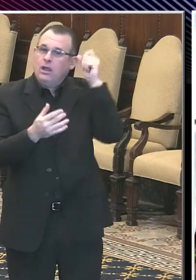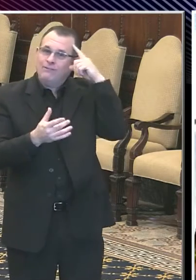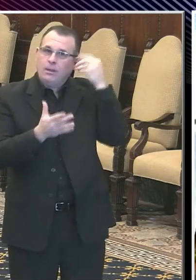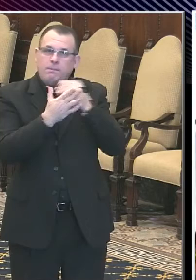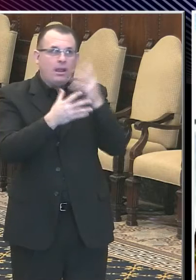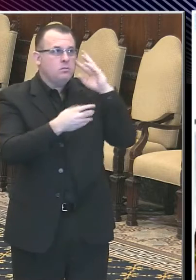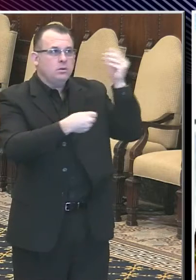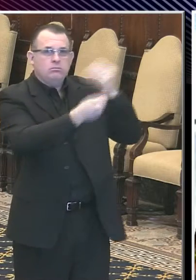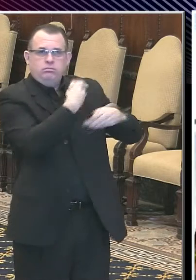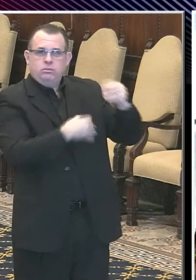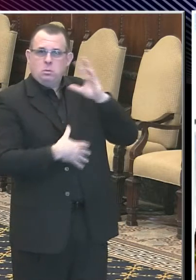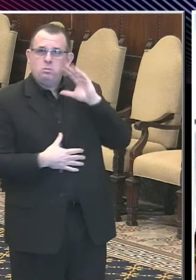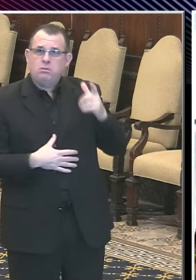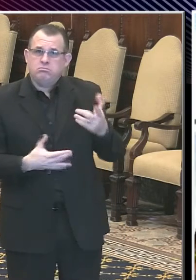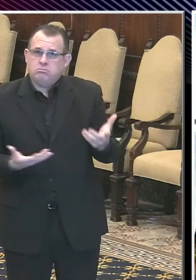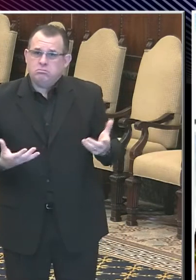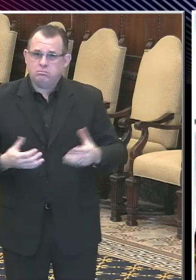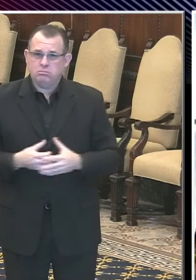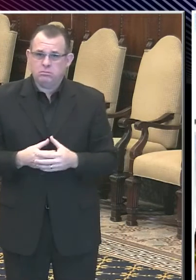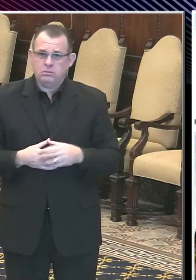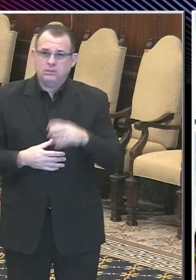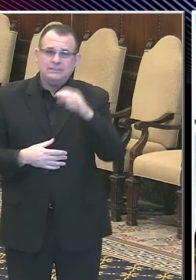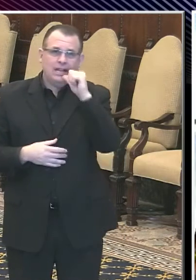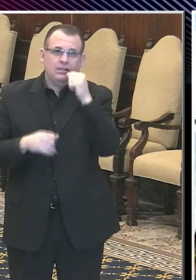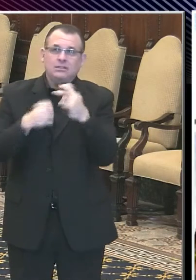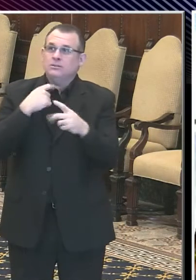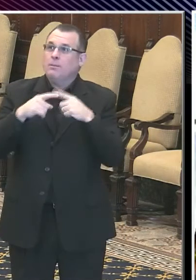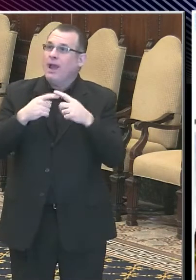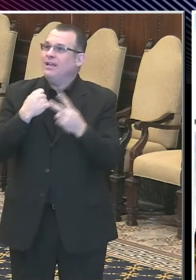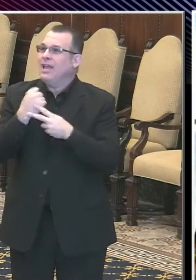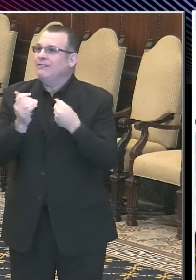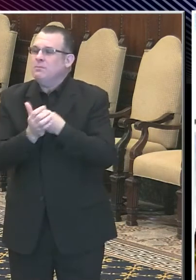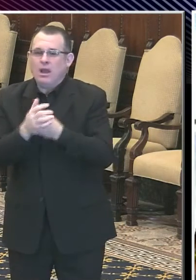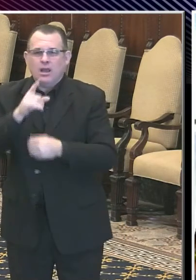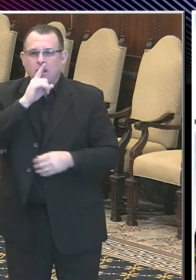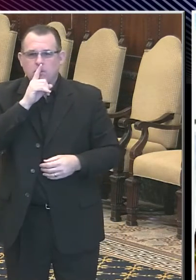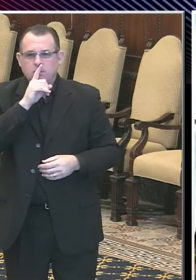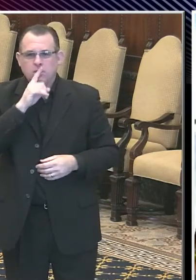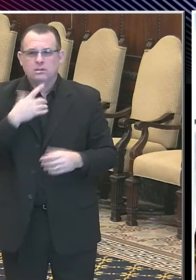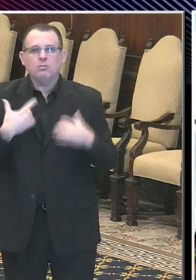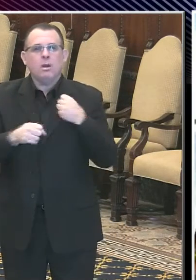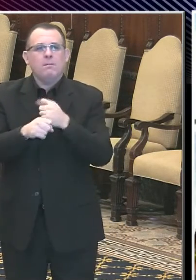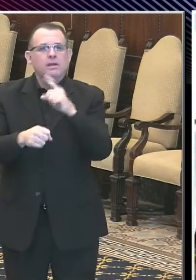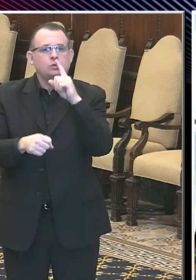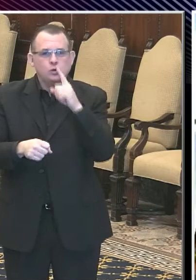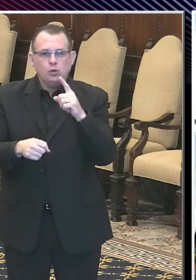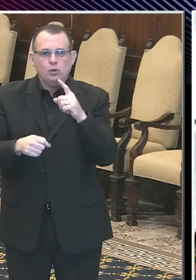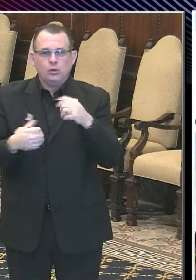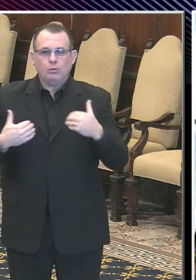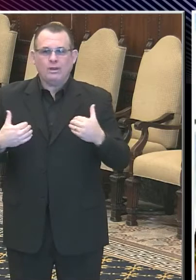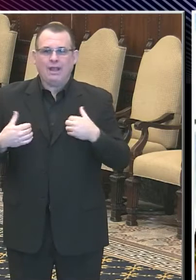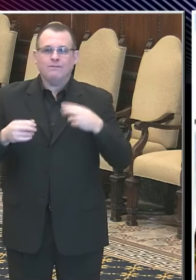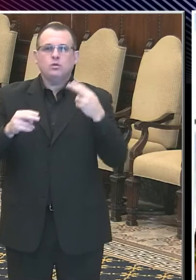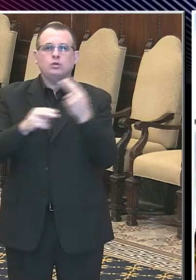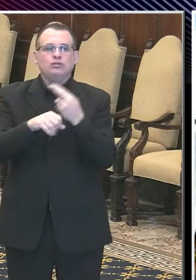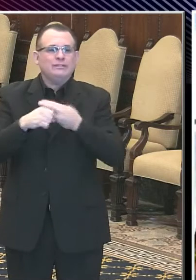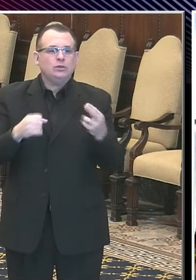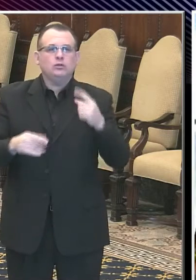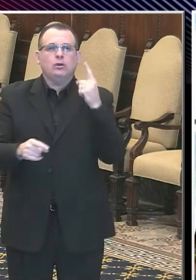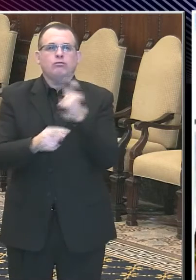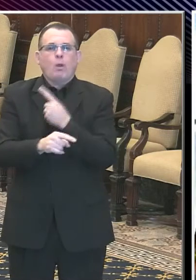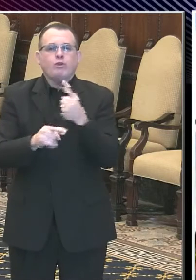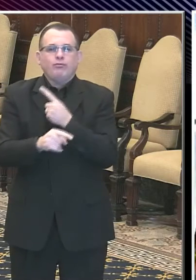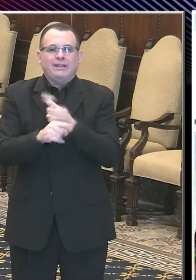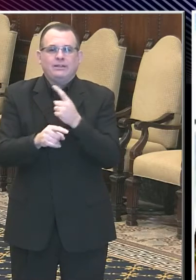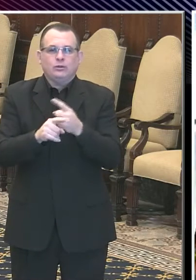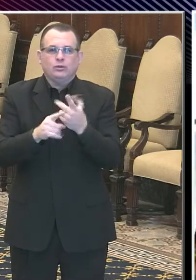wasn't about being fiscally prudent, but it was about making sure that we're deploying our resources to the best of our ability.